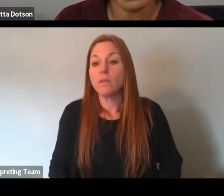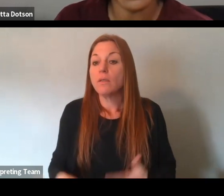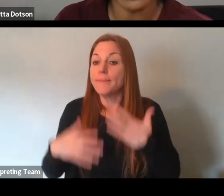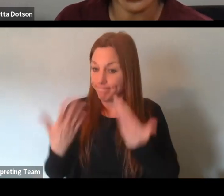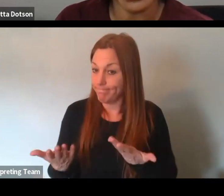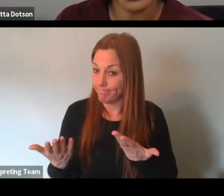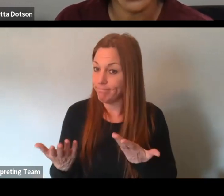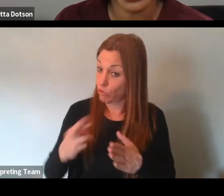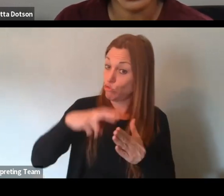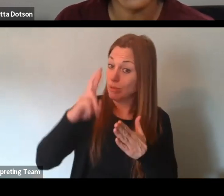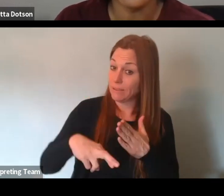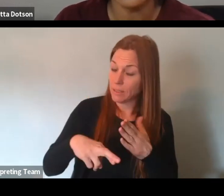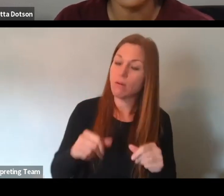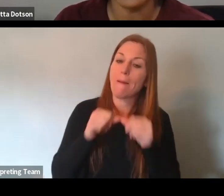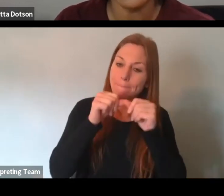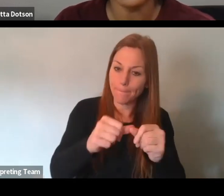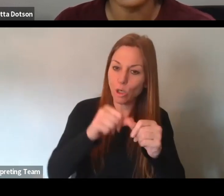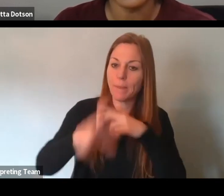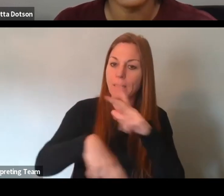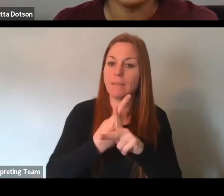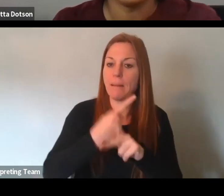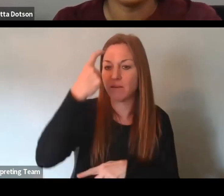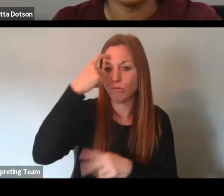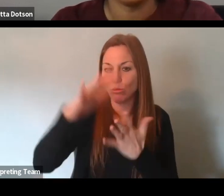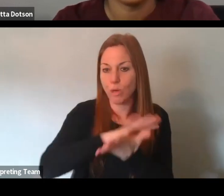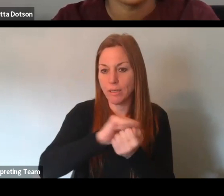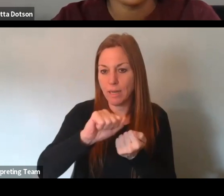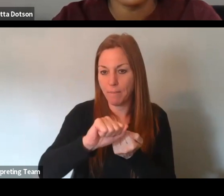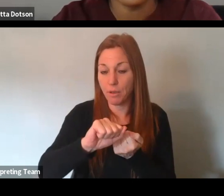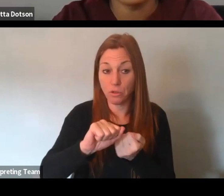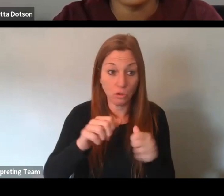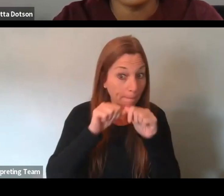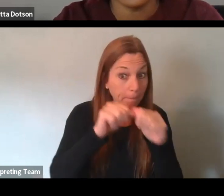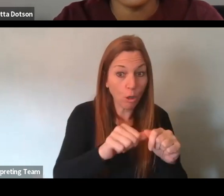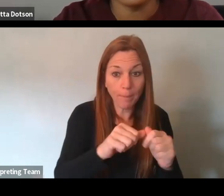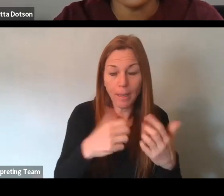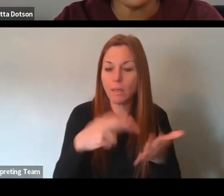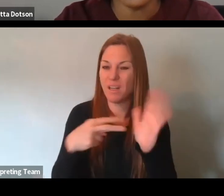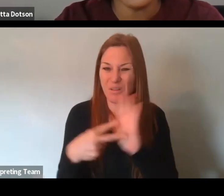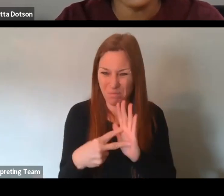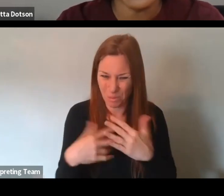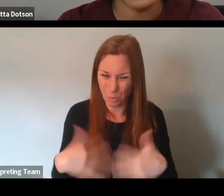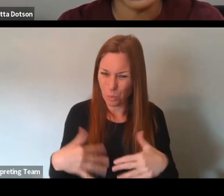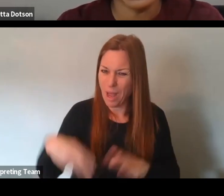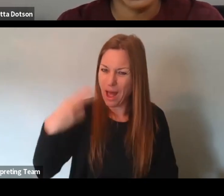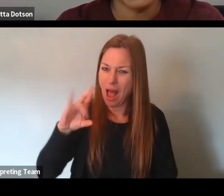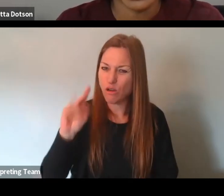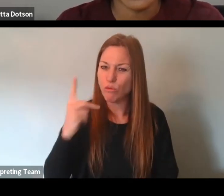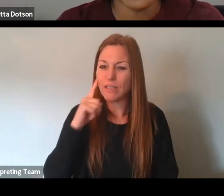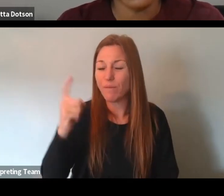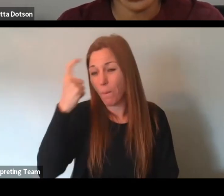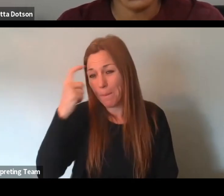at risk for different disorders, cognitive disorders and mental disorders. So many of the